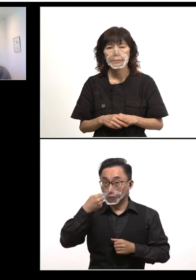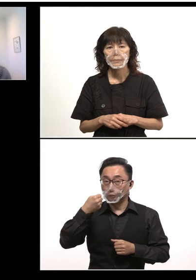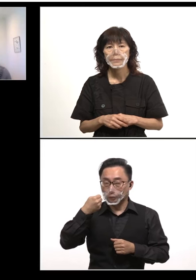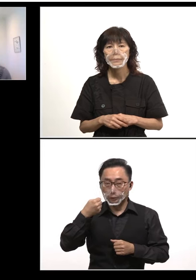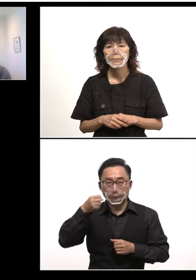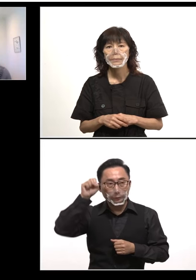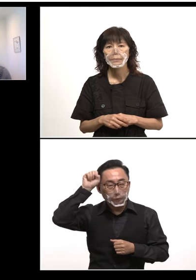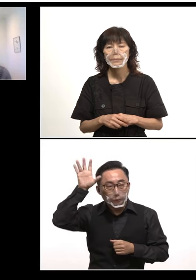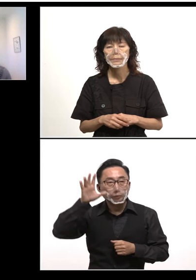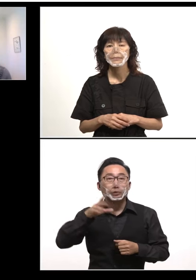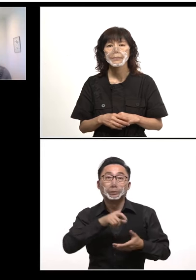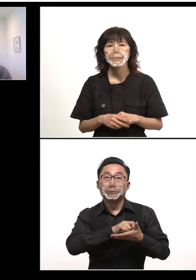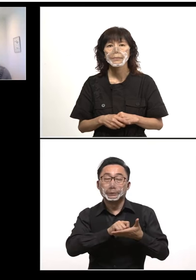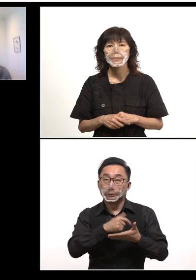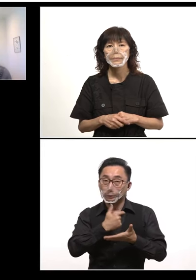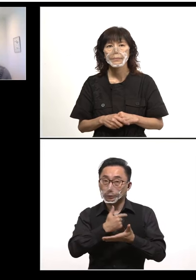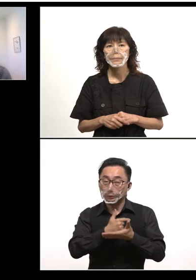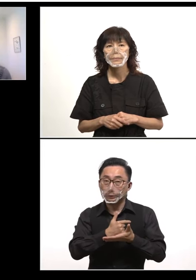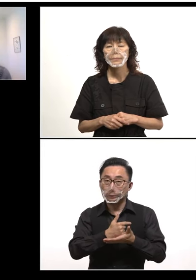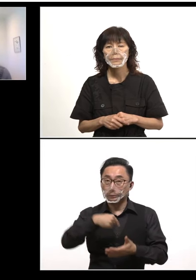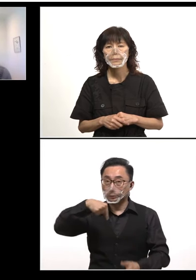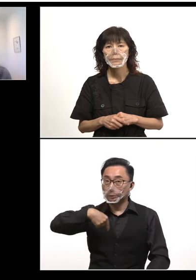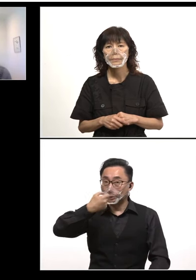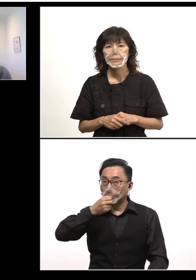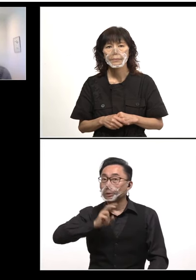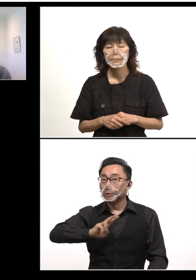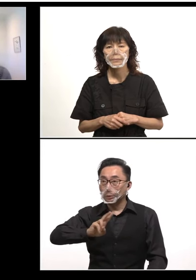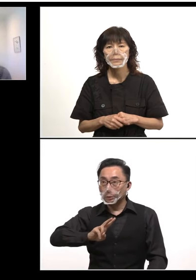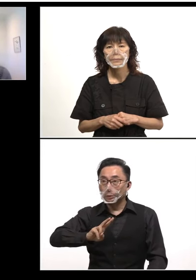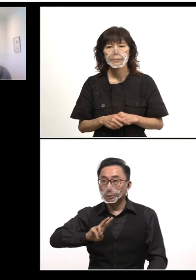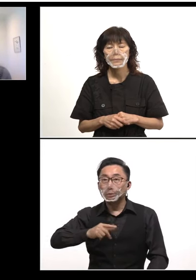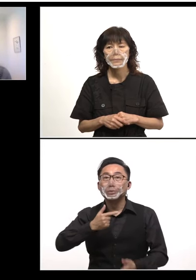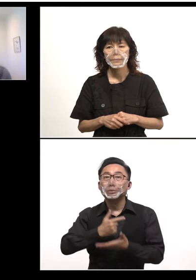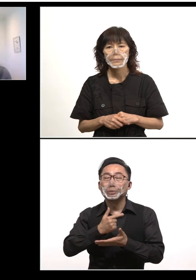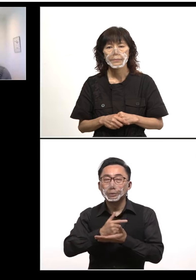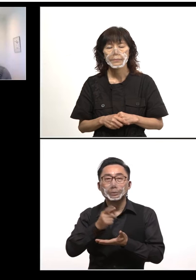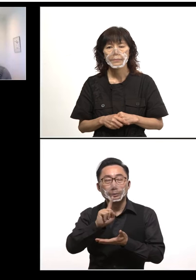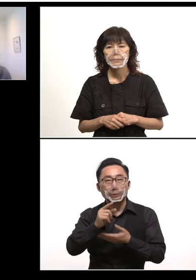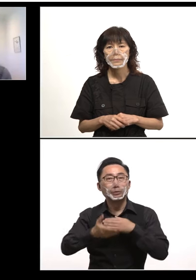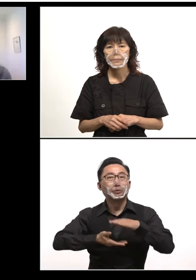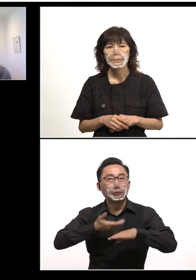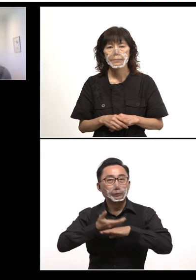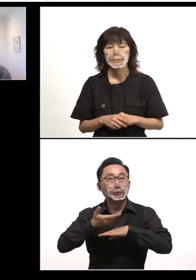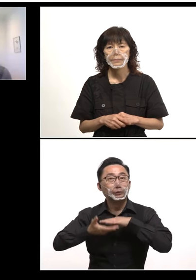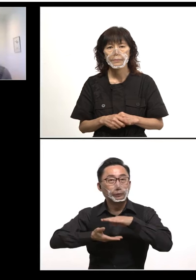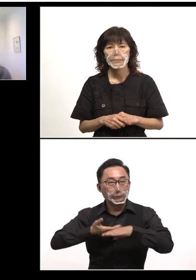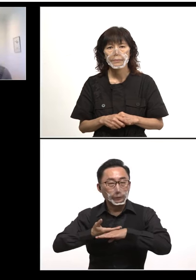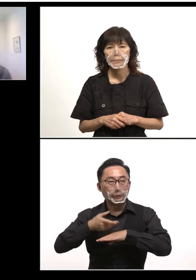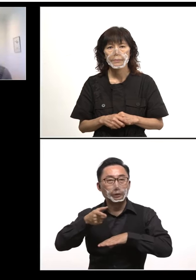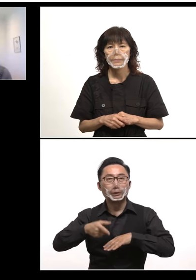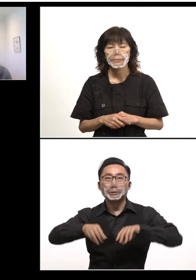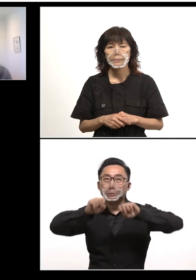To reiterate that point, that those voices need to be at the centre of everything and have the creative control. And then to answer the Buffalo Boy